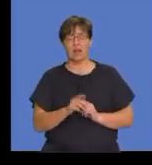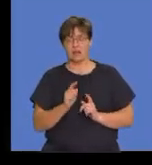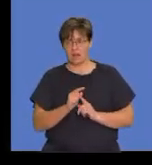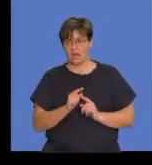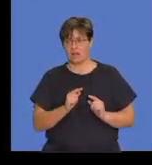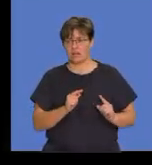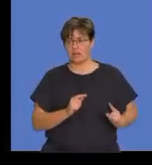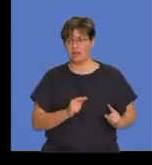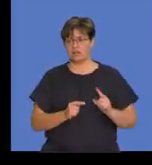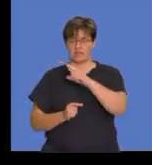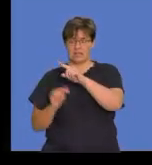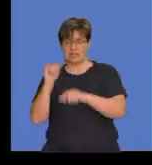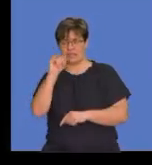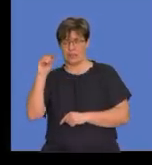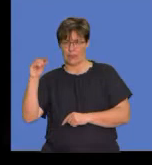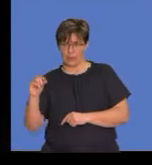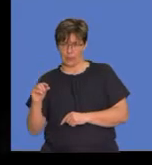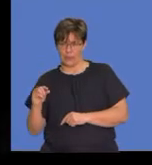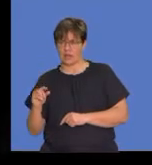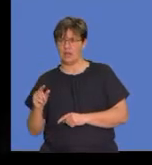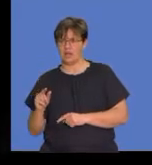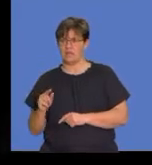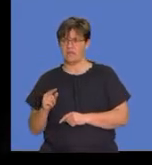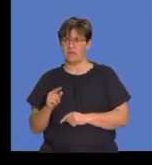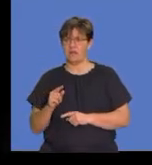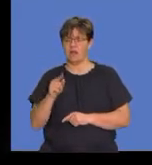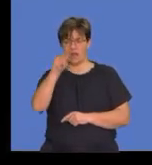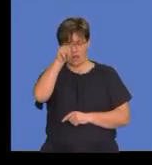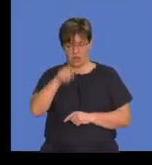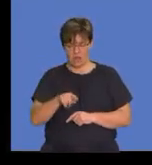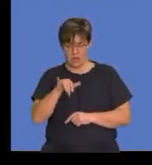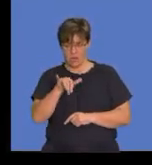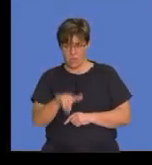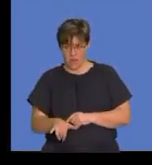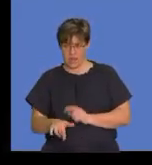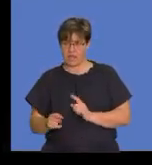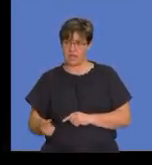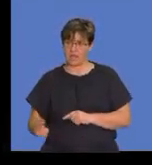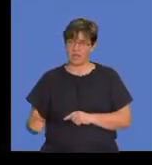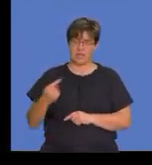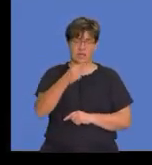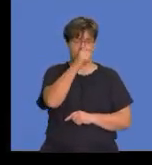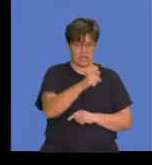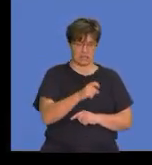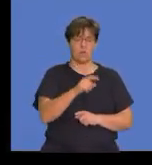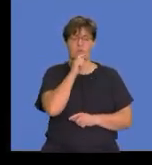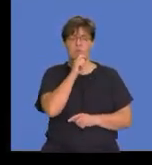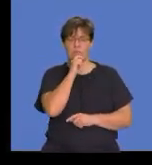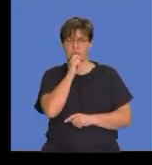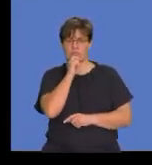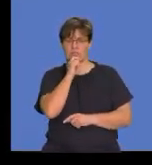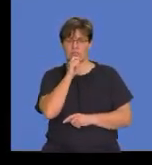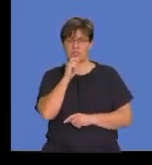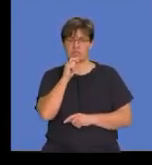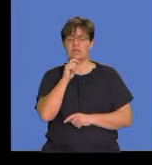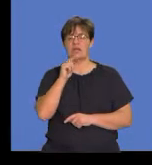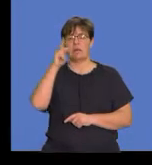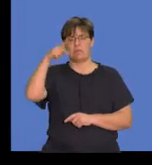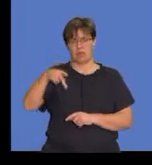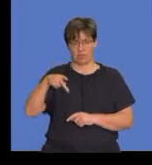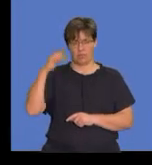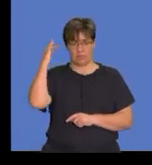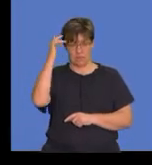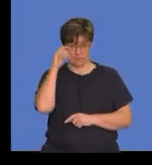vertex. If I'm given X and Y to find Z, I will use the theorem of Pythagoras, which I